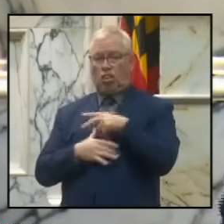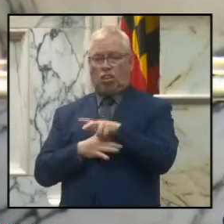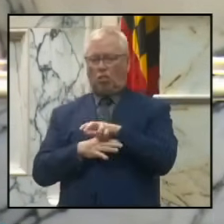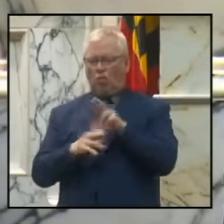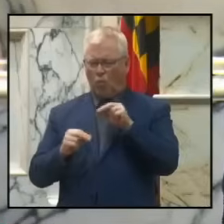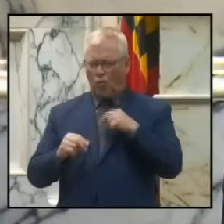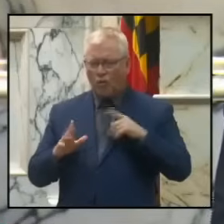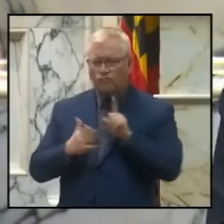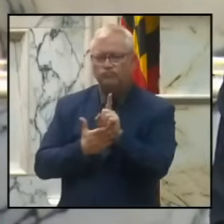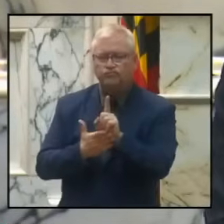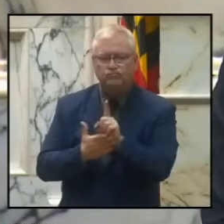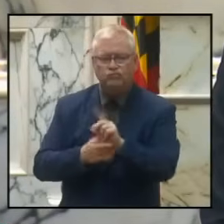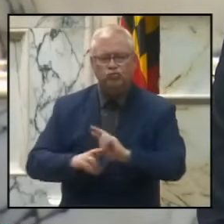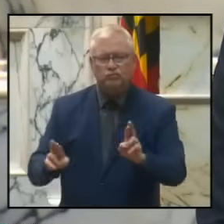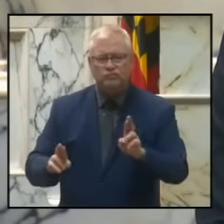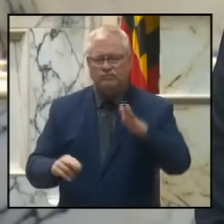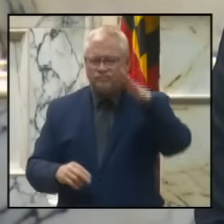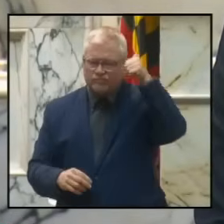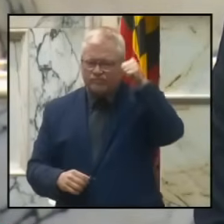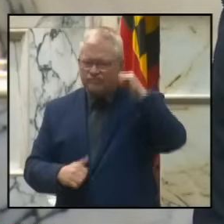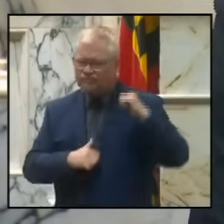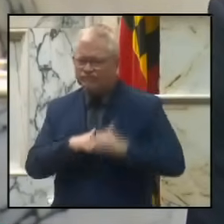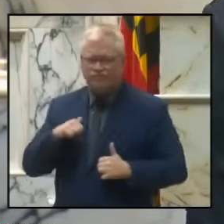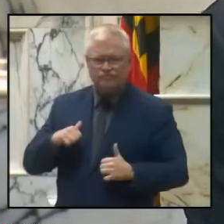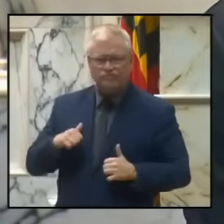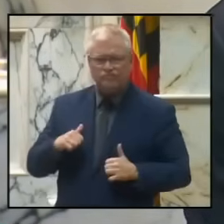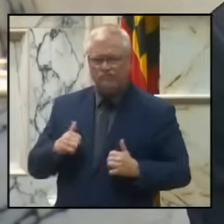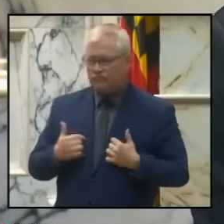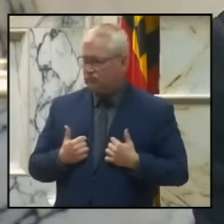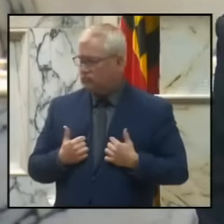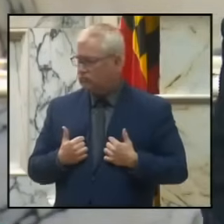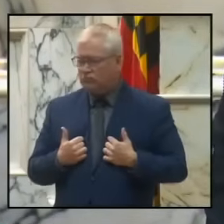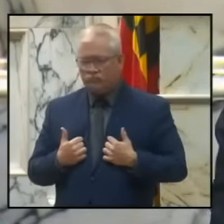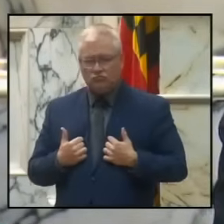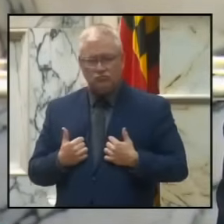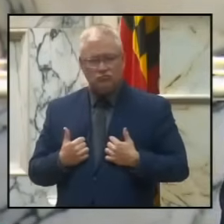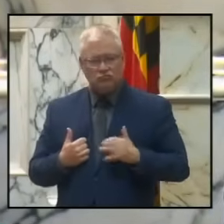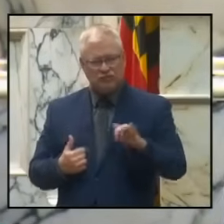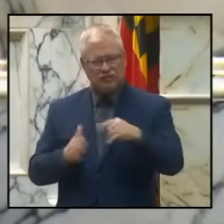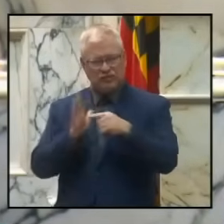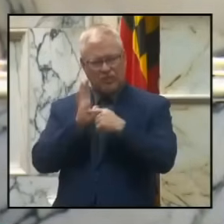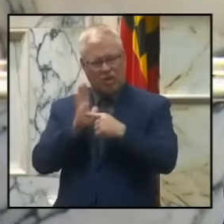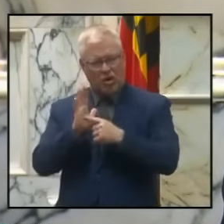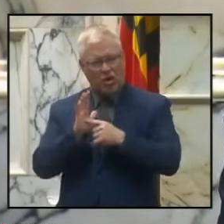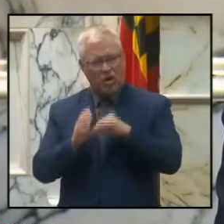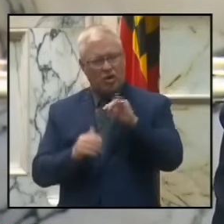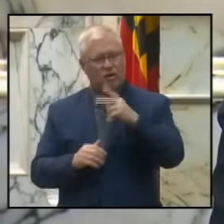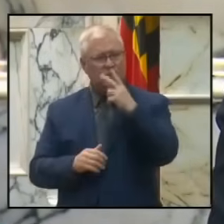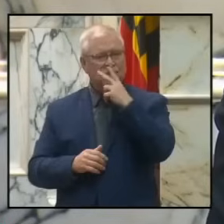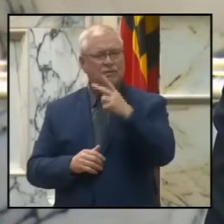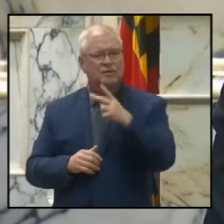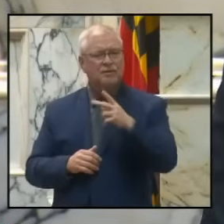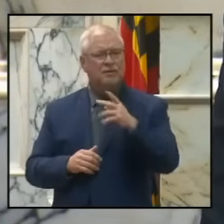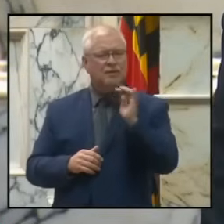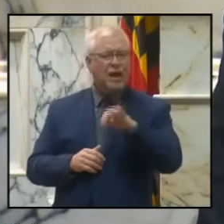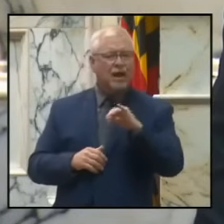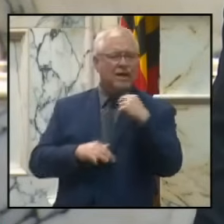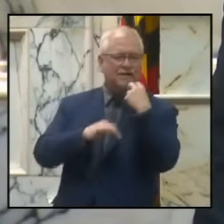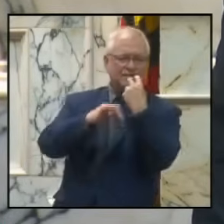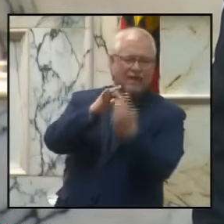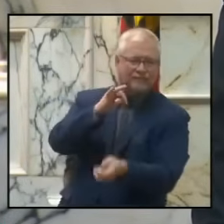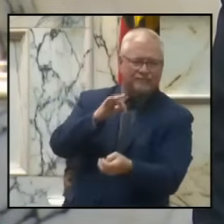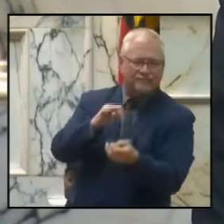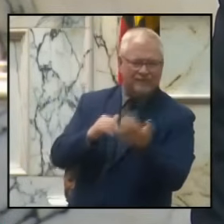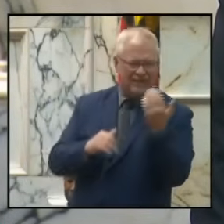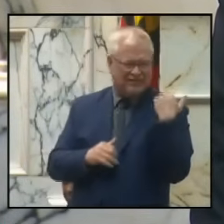but with determination. It's the example that those divers showed last week when they worked through the